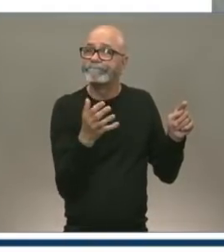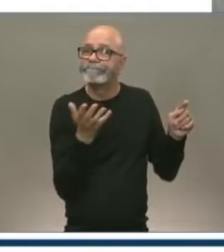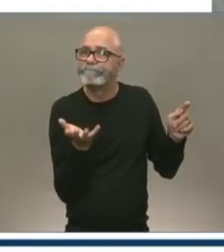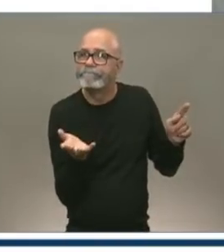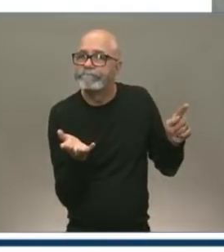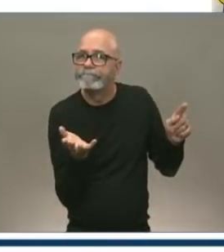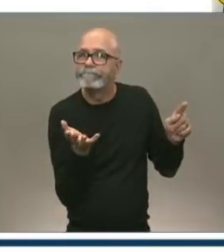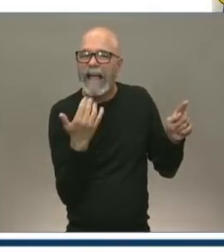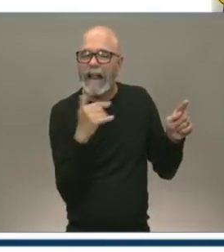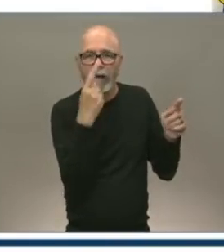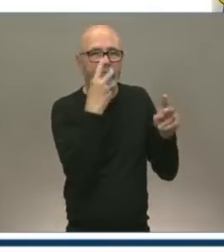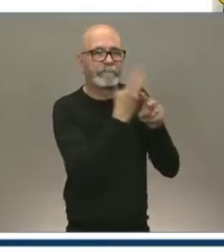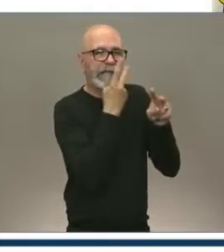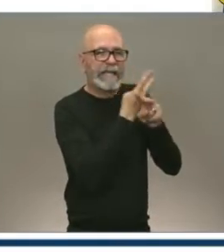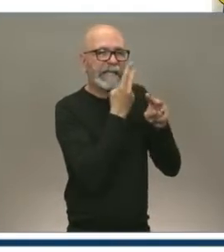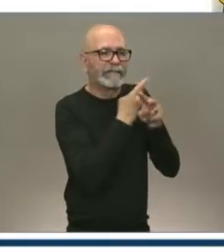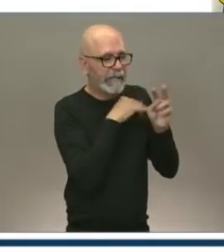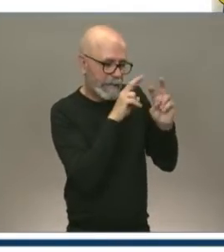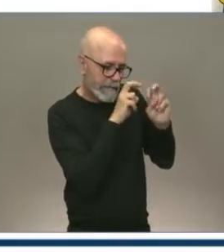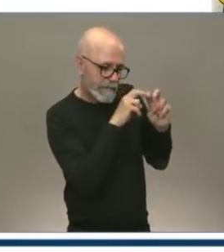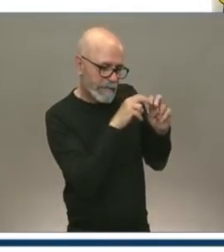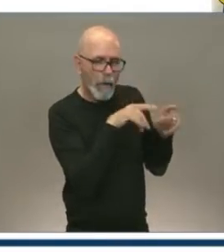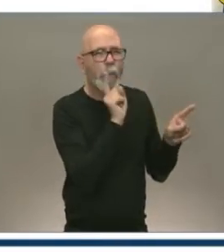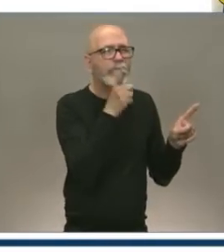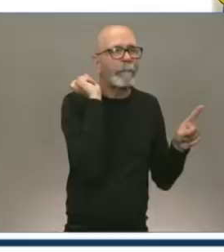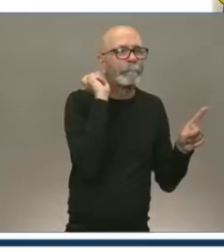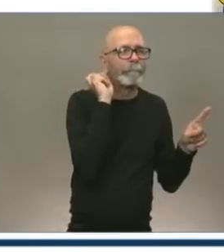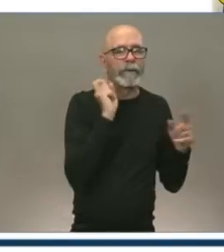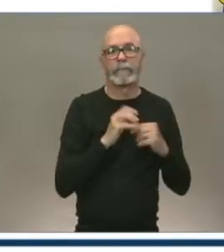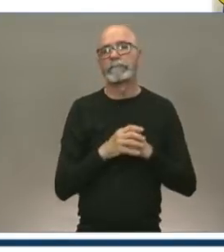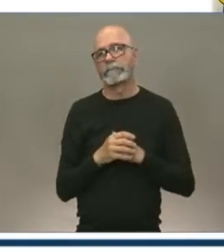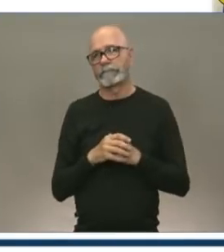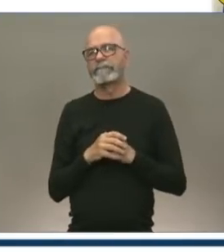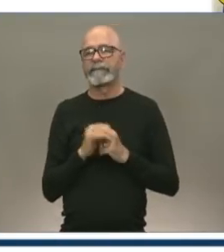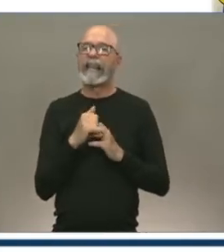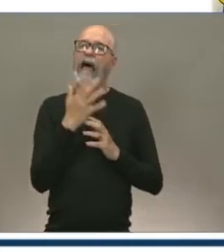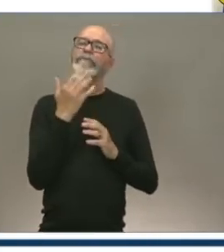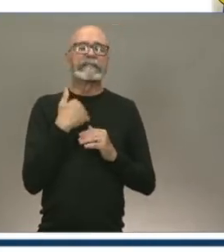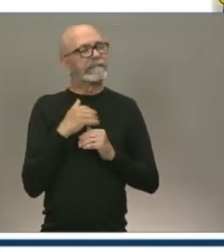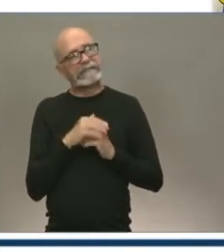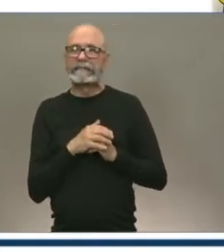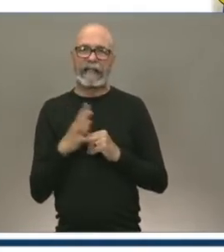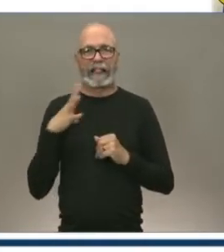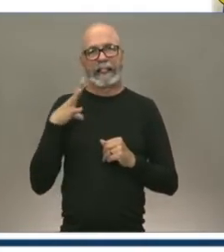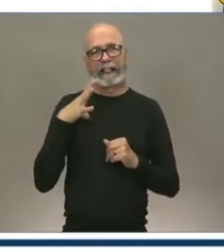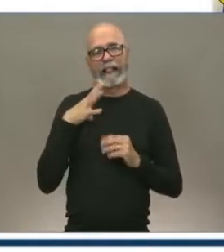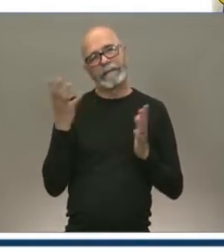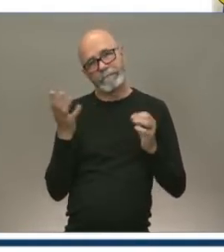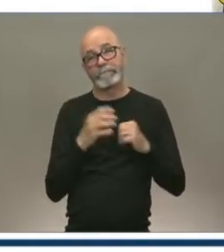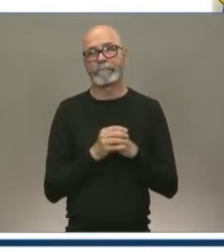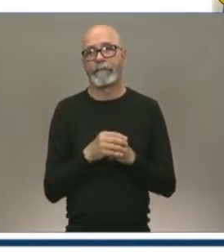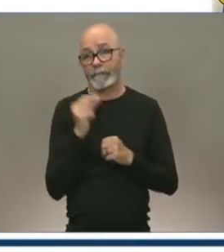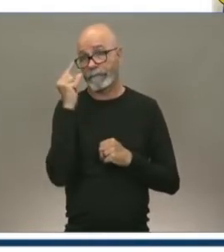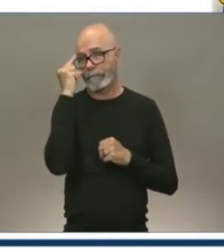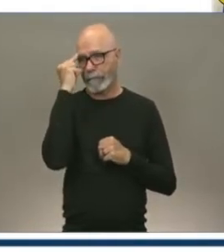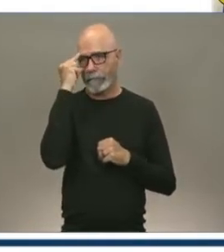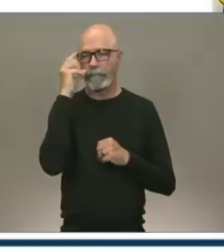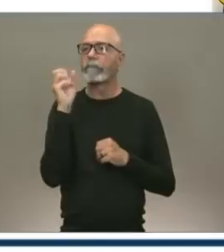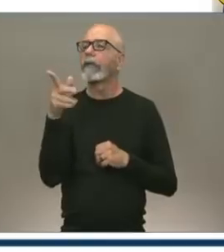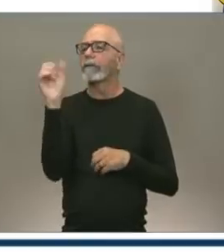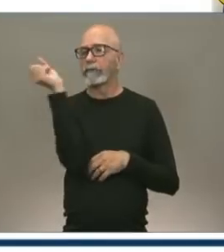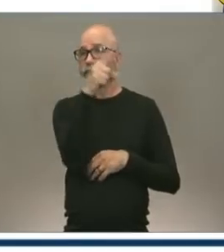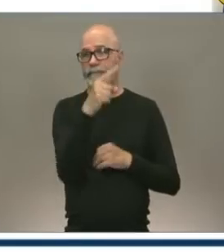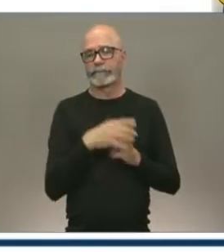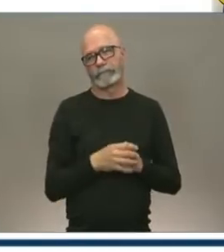Go ahead with your follow-up, Lindsay. I'd just like to push again on this. Do you think it could have happened